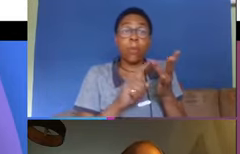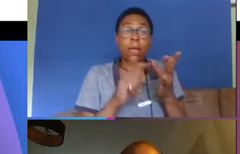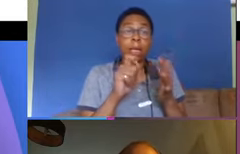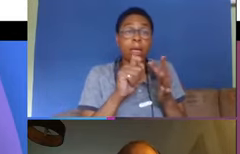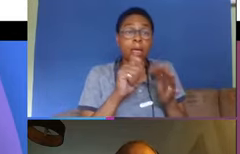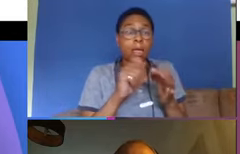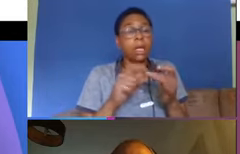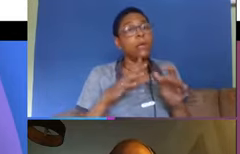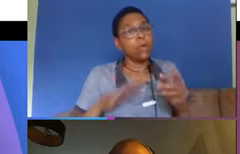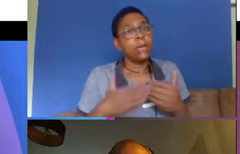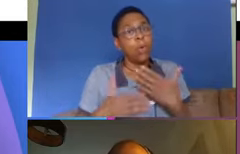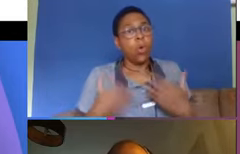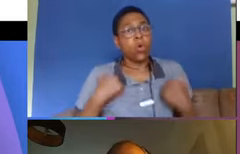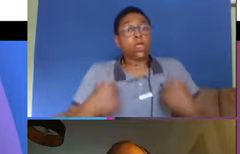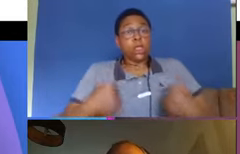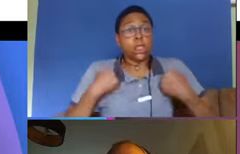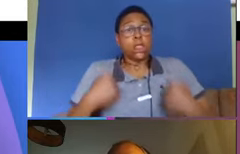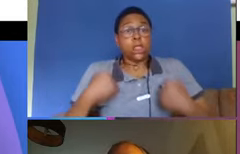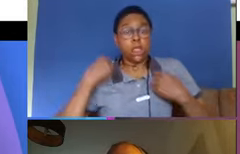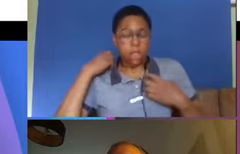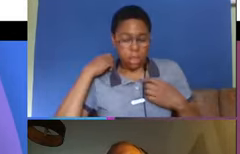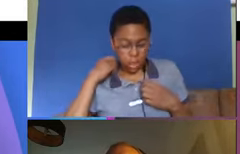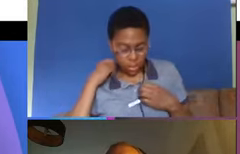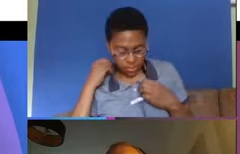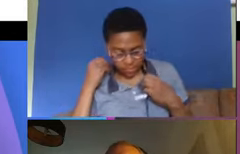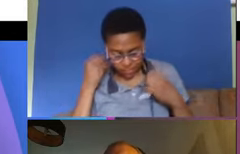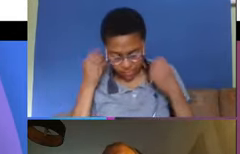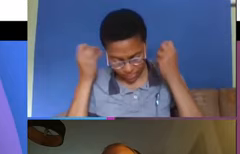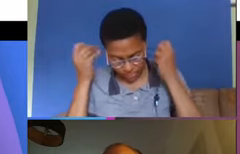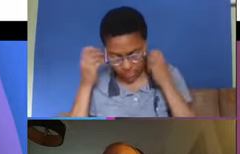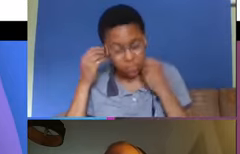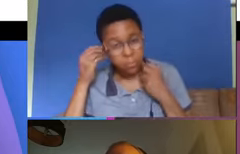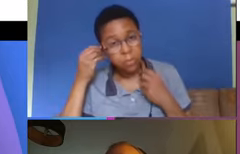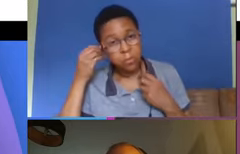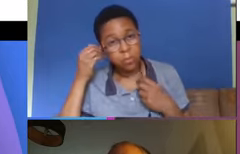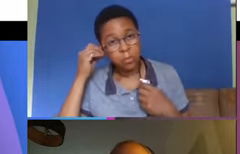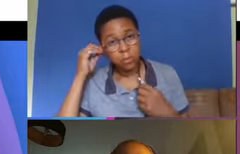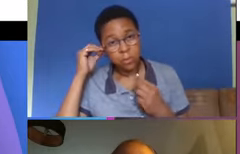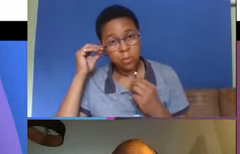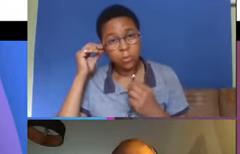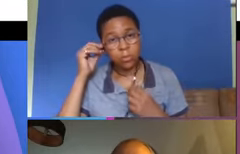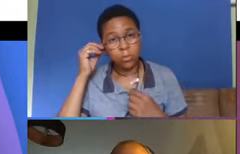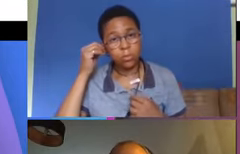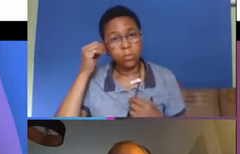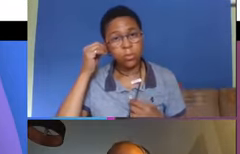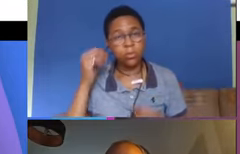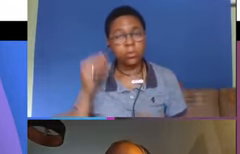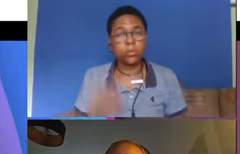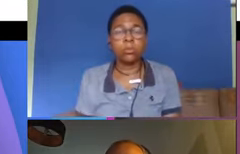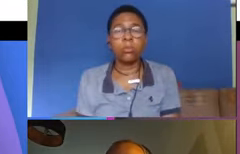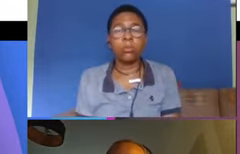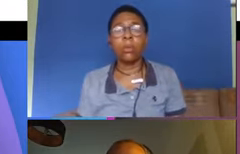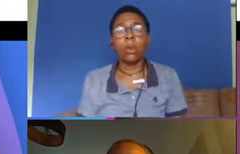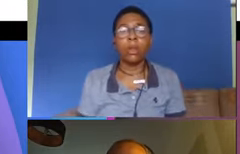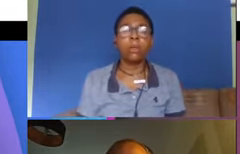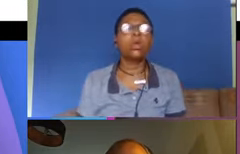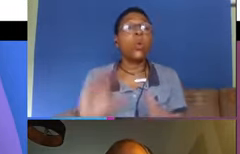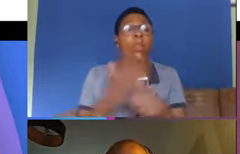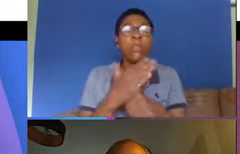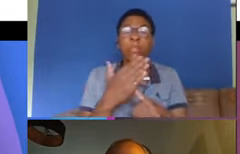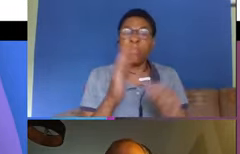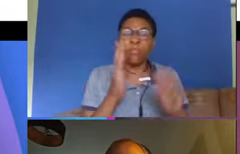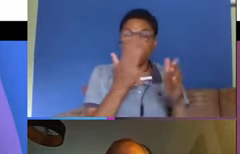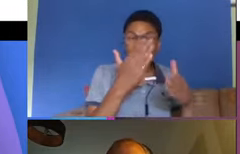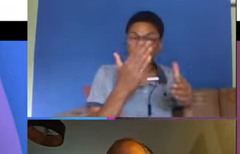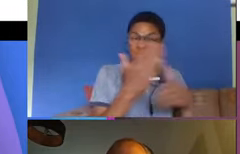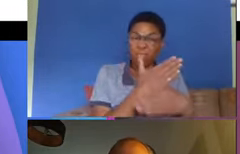the anaerobic system more. So if we have a think of that last part, the first part is something we don't really need to worry about,